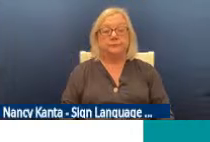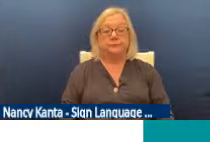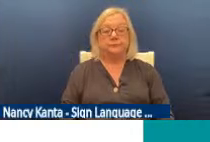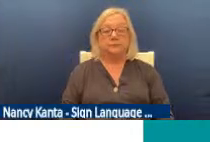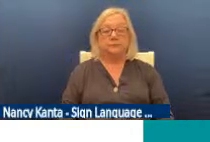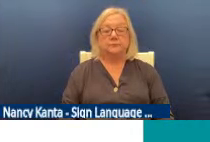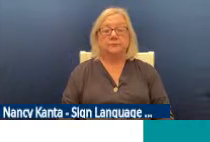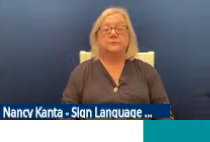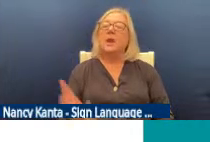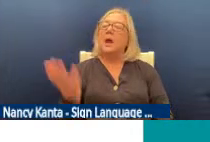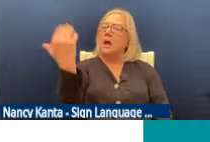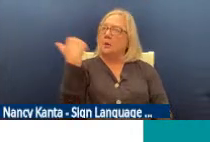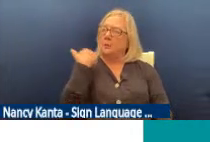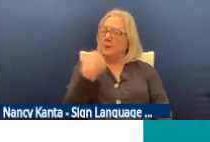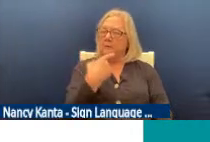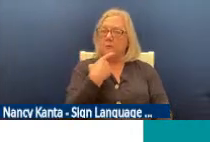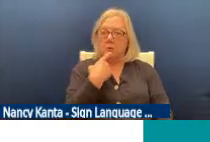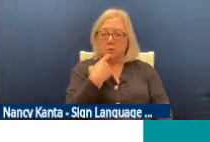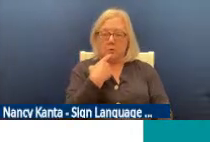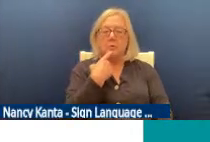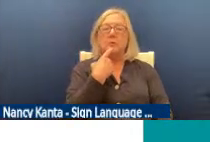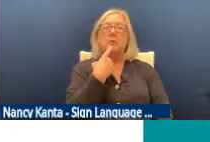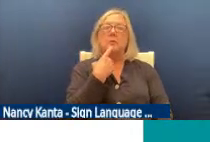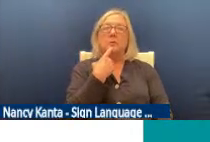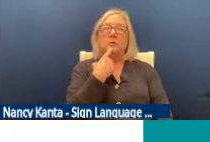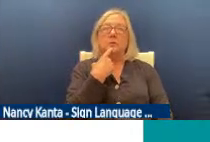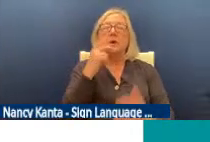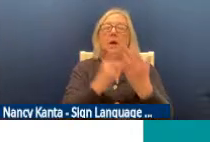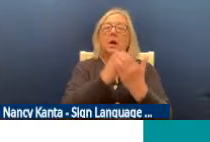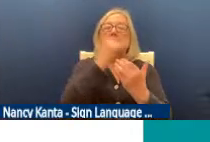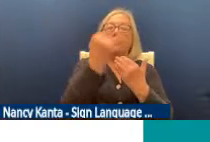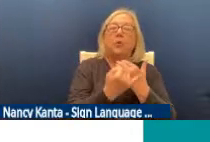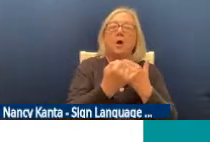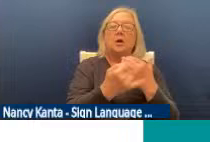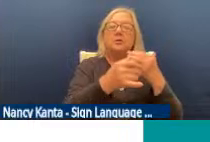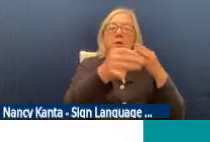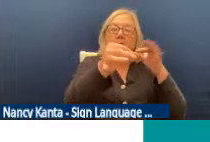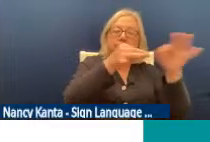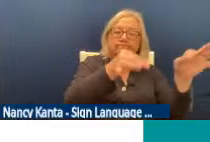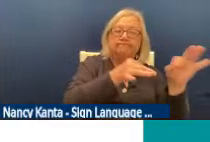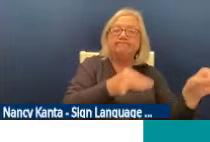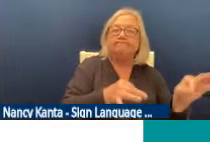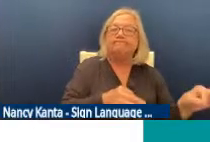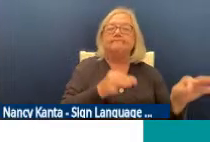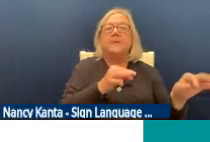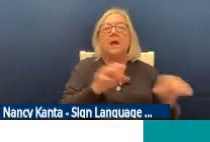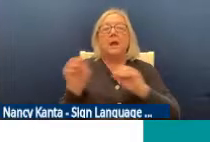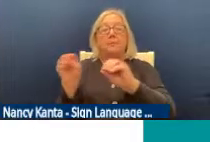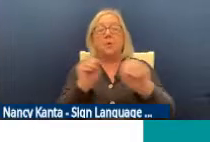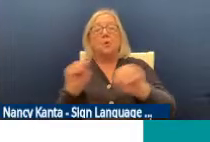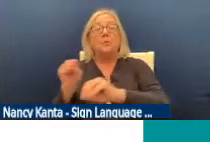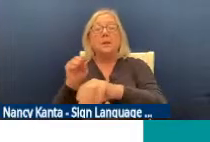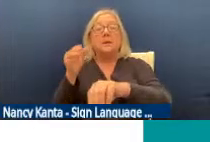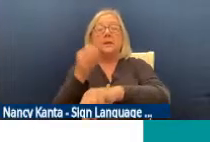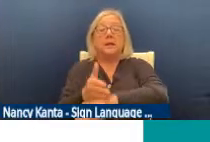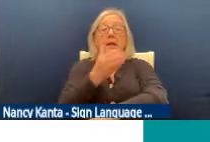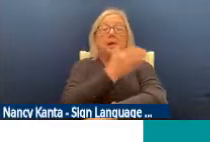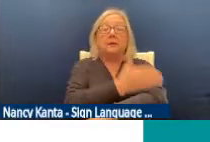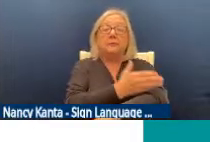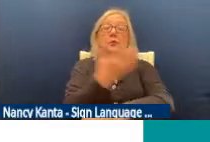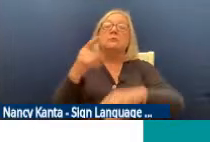I mentioned the project justification and mobility improvements. They really rate on ridership,